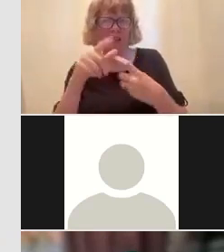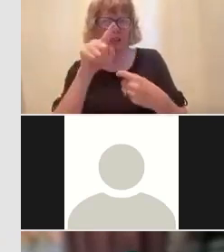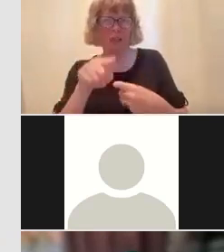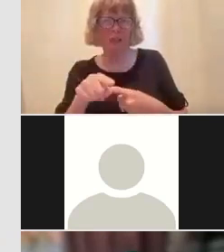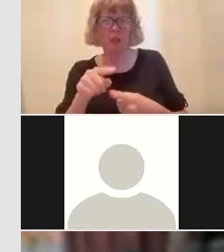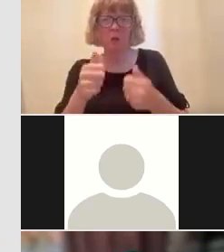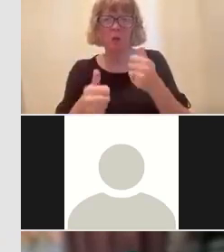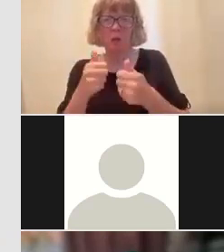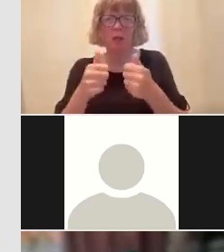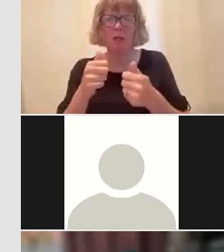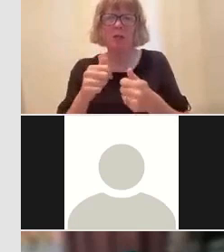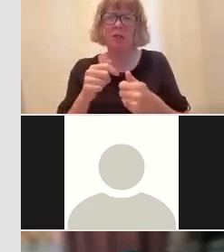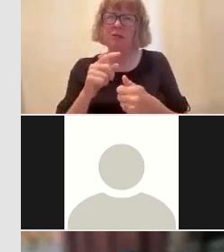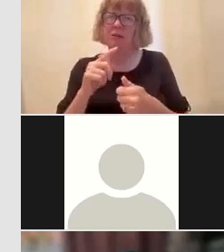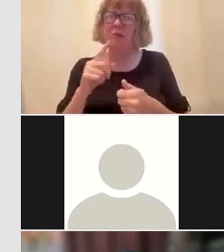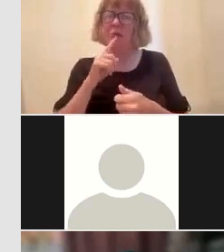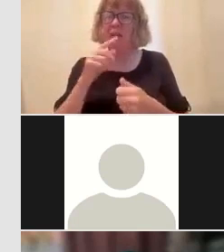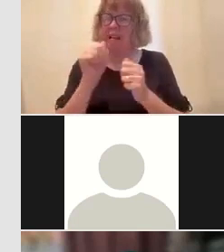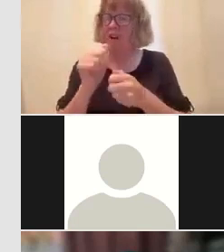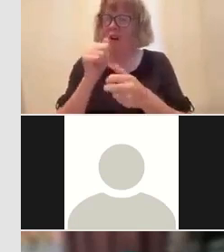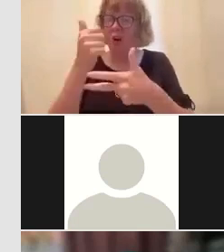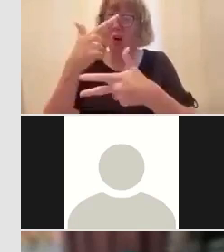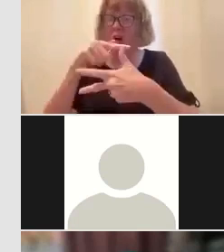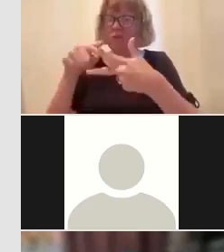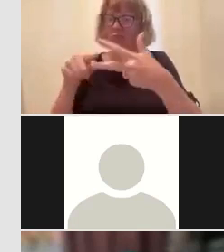We think it's potentially all three.